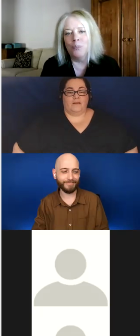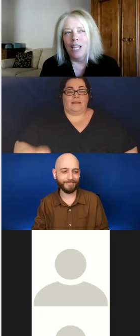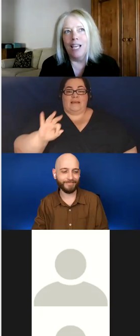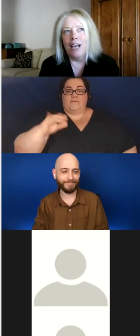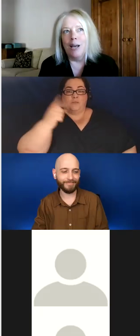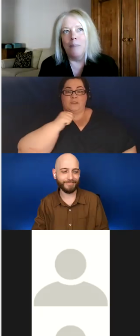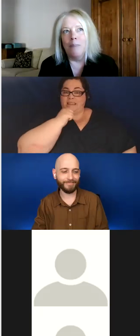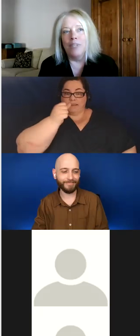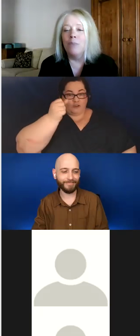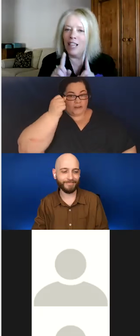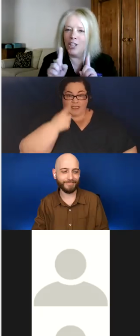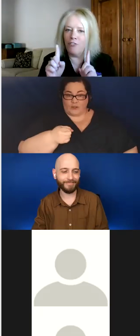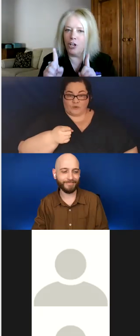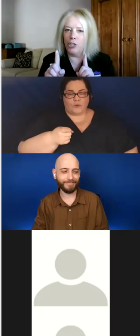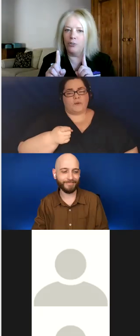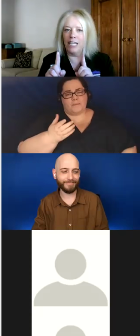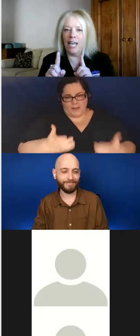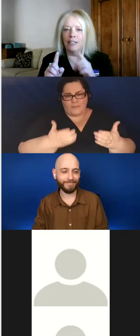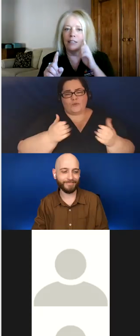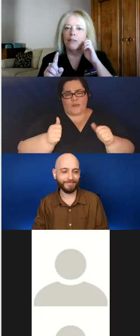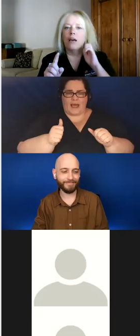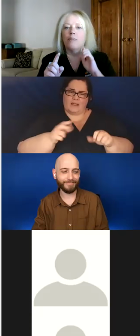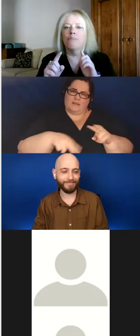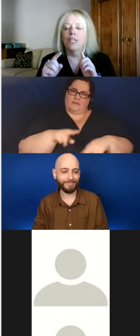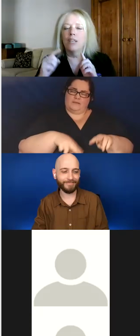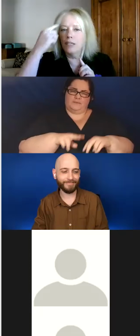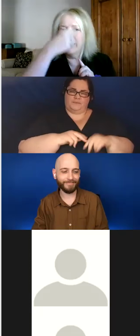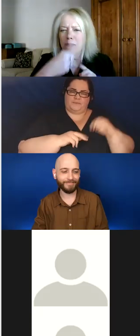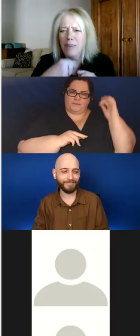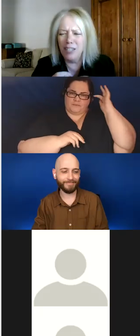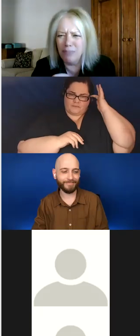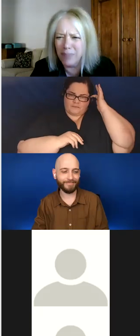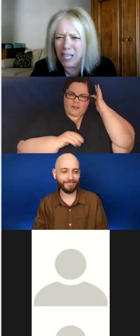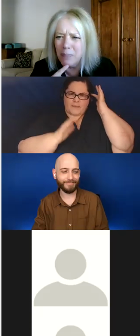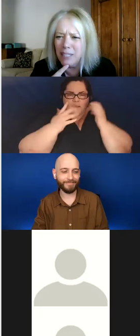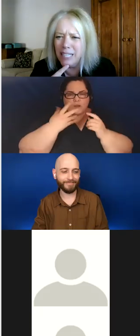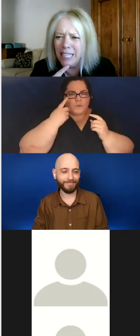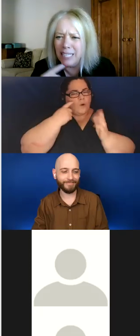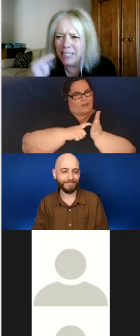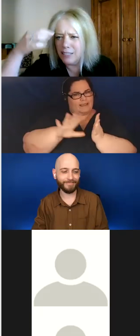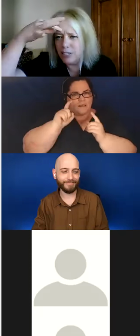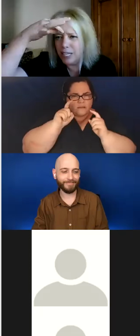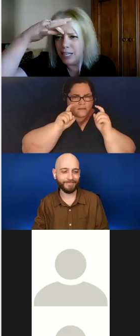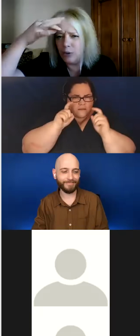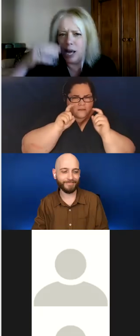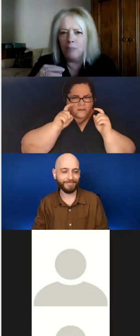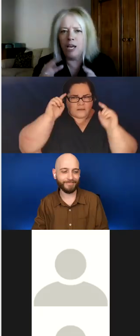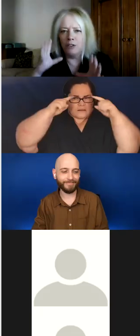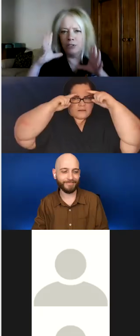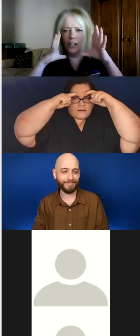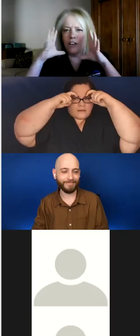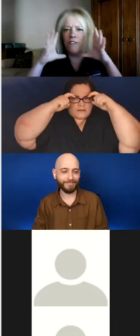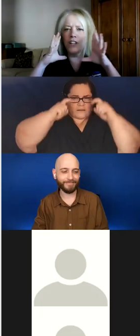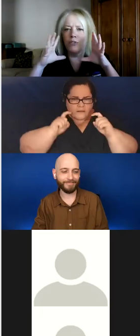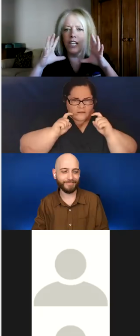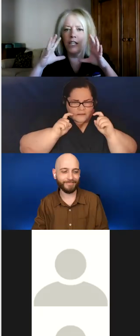you, you might look for clues. Again, they may be leaning in or knitting their